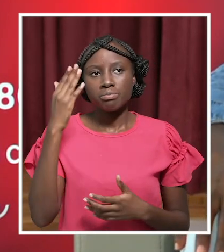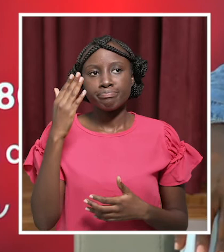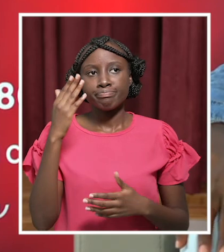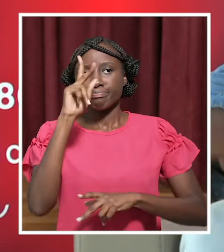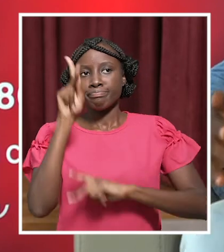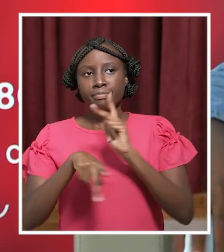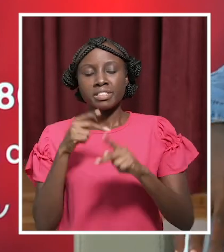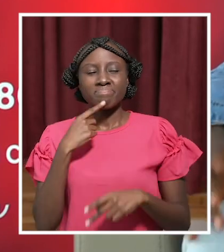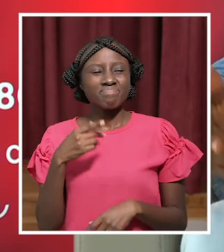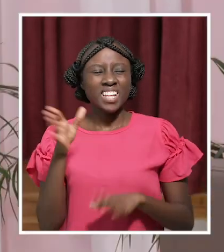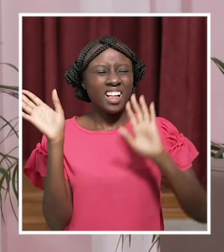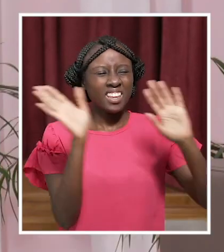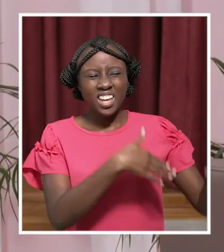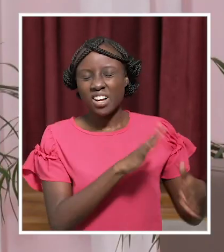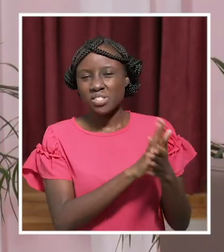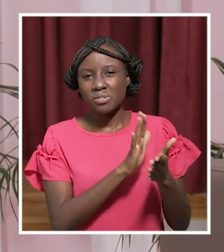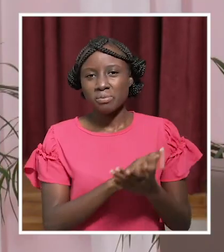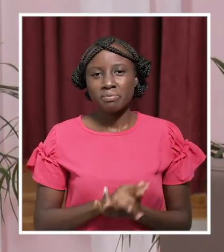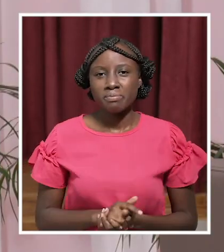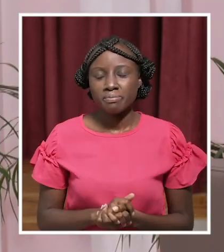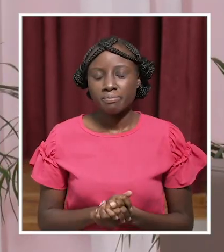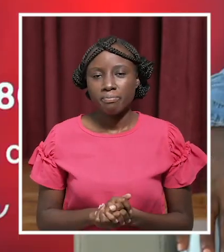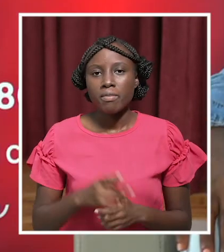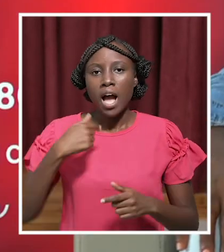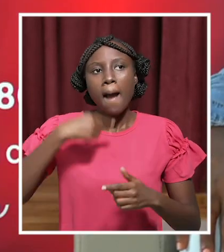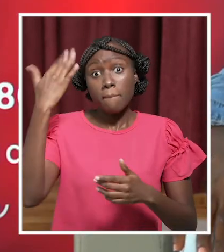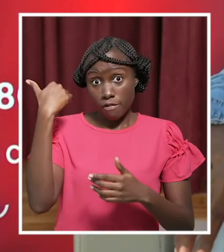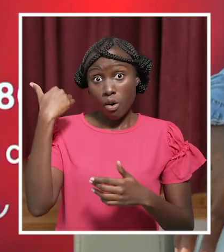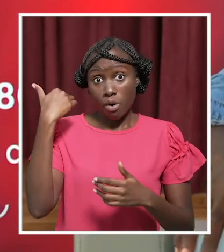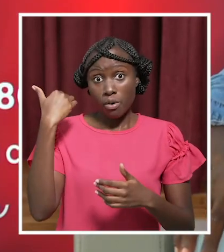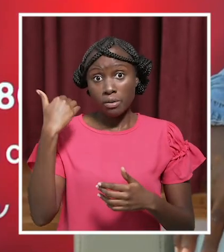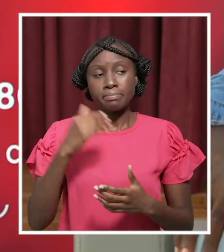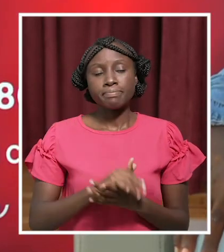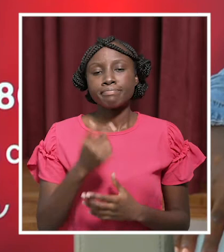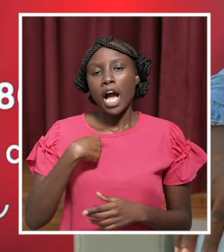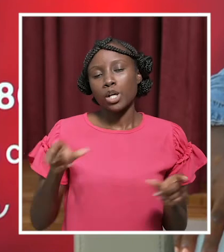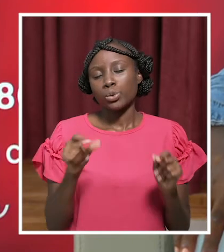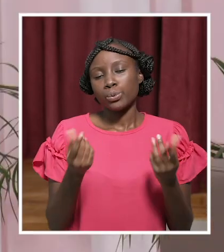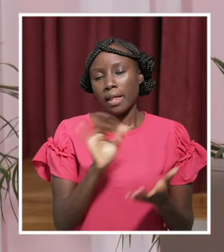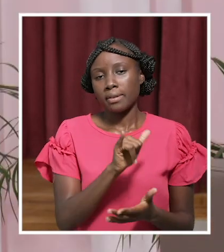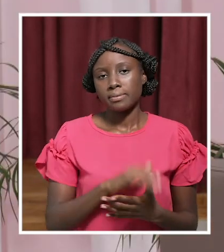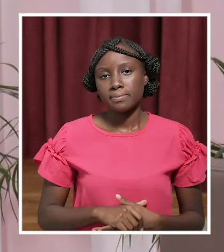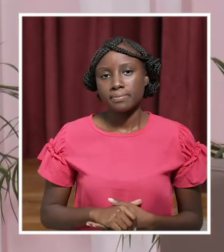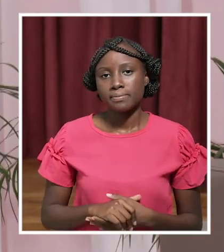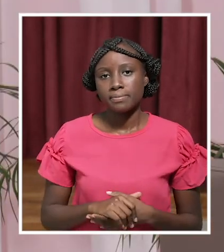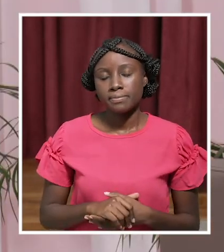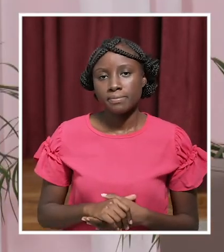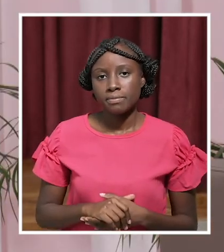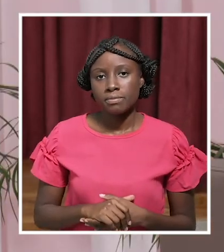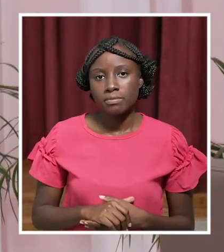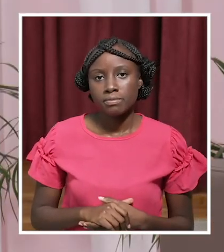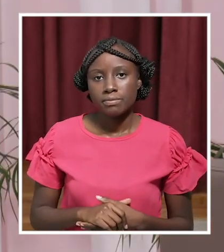forward. And that's what I did. That's what I used for me. Like, that motivated me. So as you mentioned, that